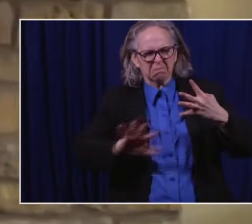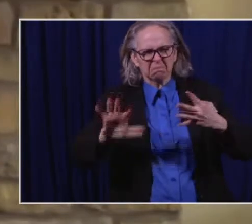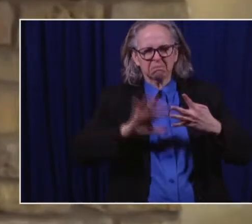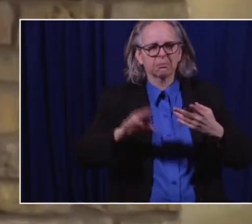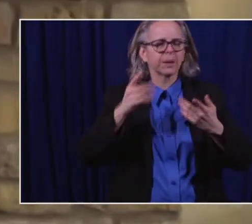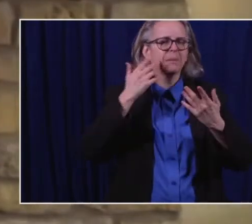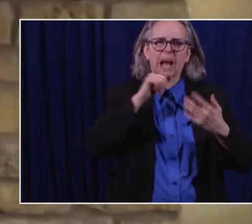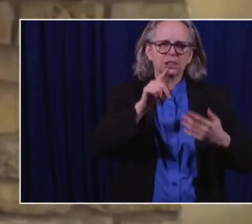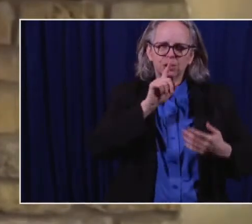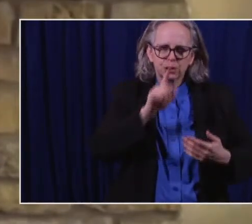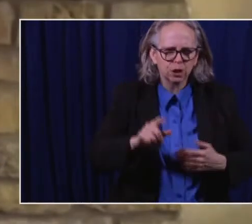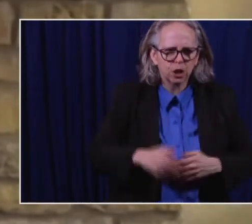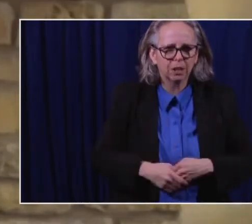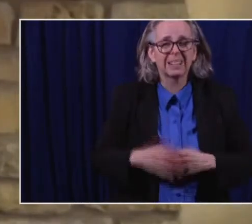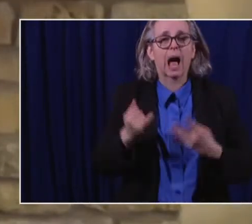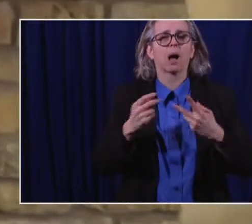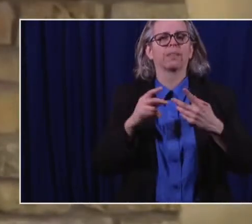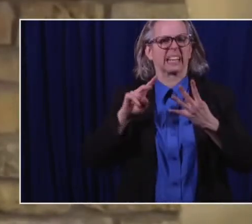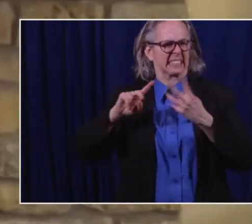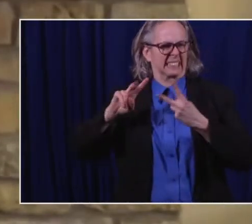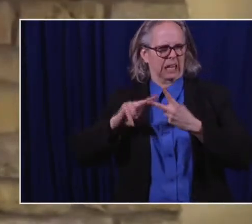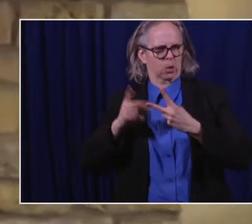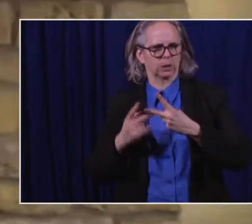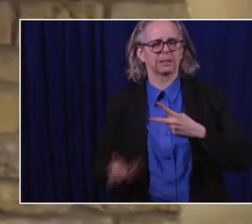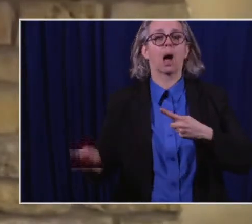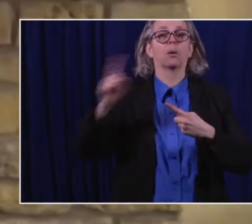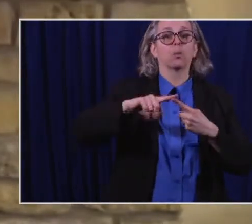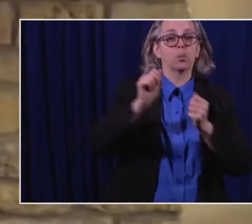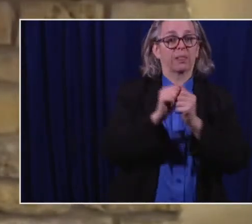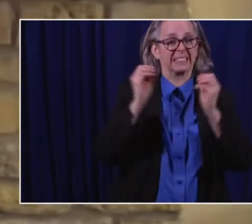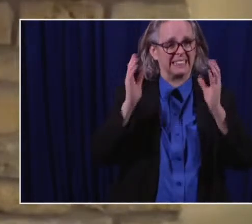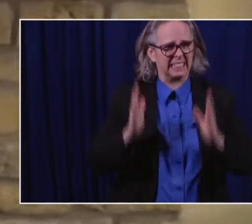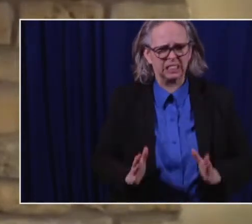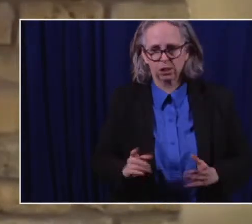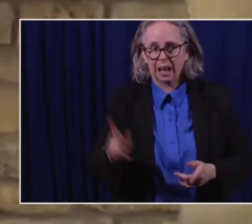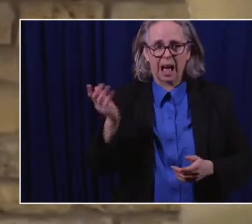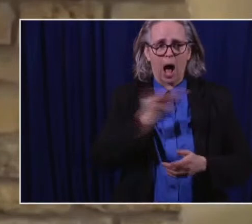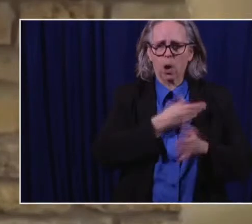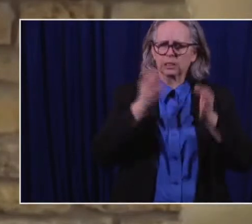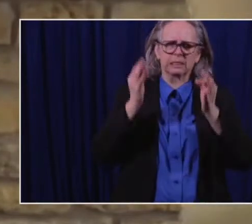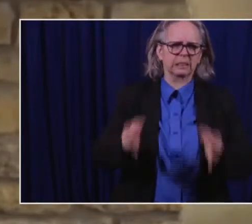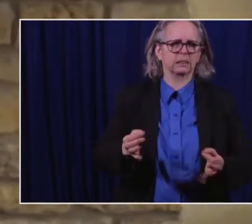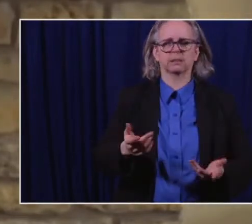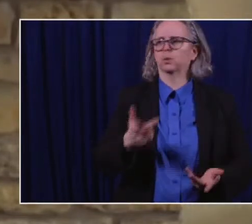teachers, I mean, we have really left this up to schools. I mean, the idea,